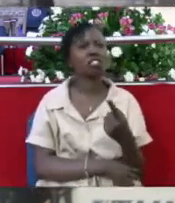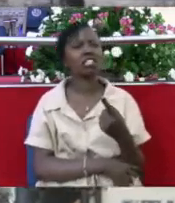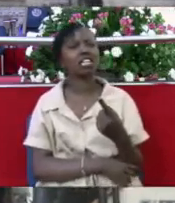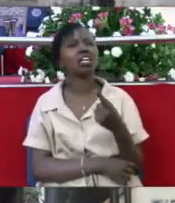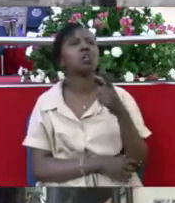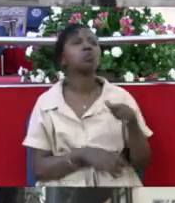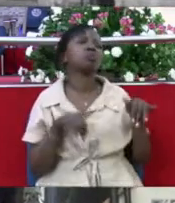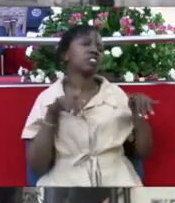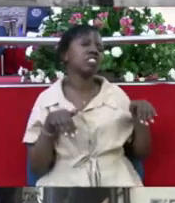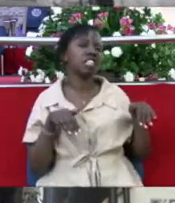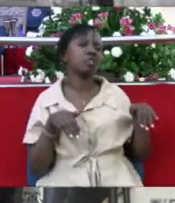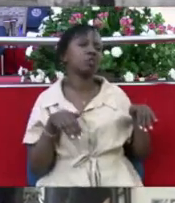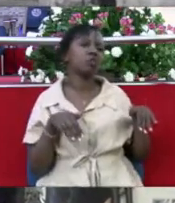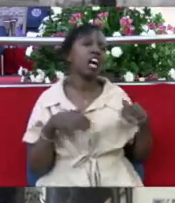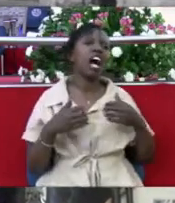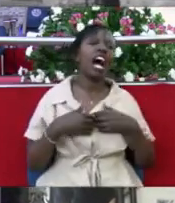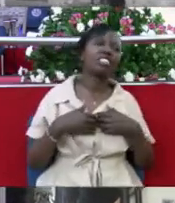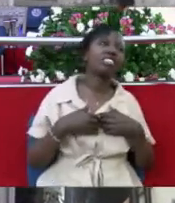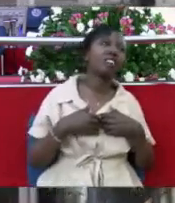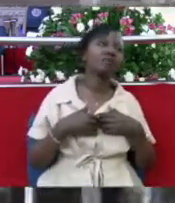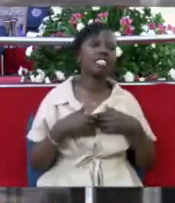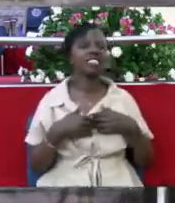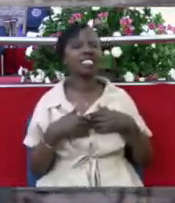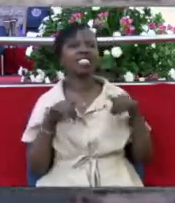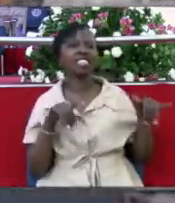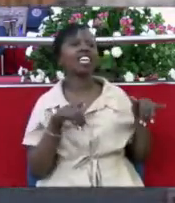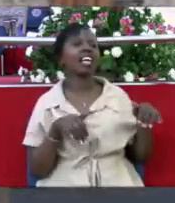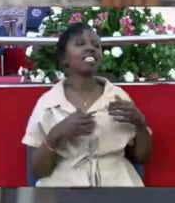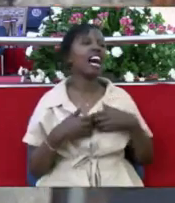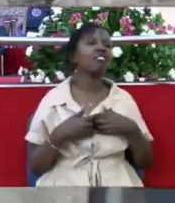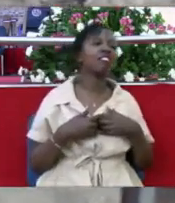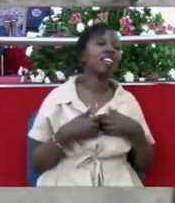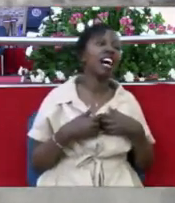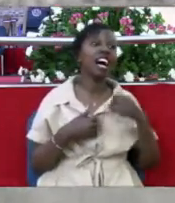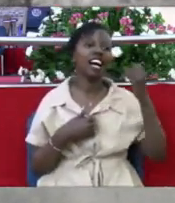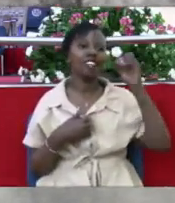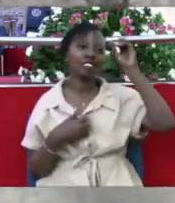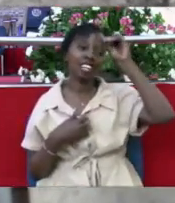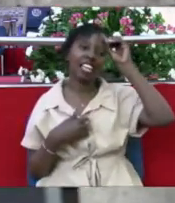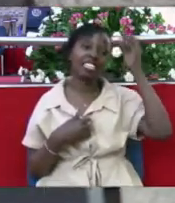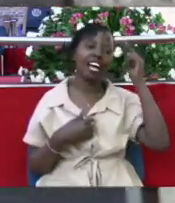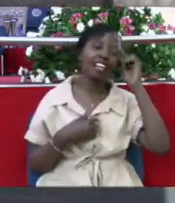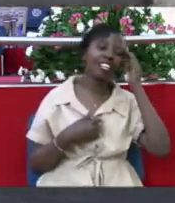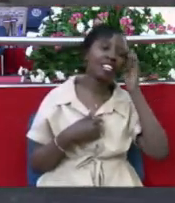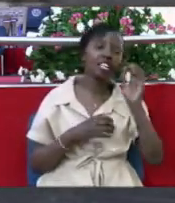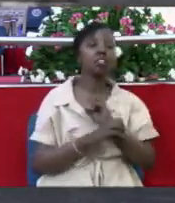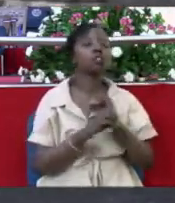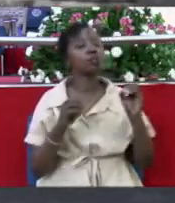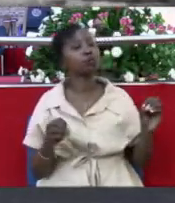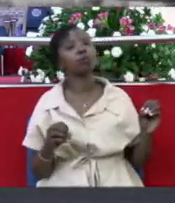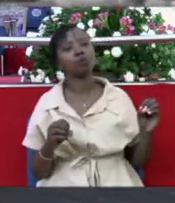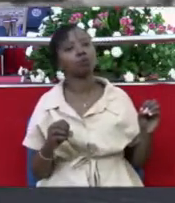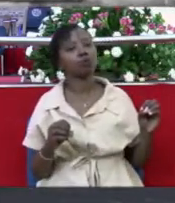Time. Unaua muda. And you have the Holy Spirit in you. Uko na Roho Mtakatifu. Be mean with your space. Hebu kaweze kuchunga. Don't just